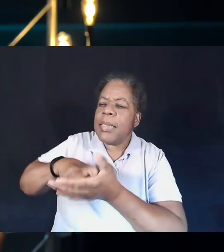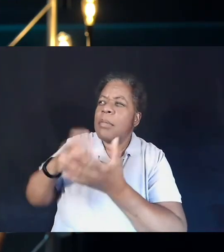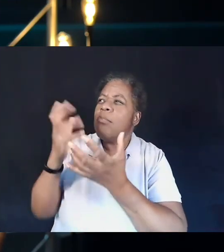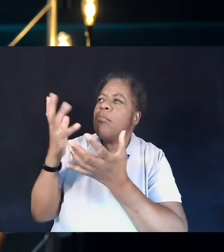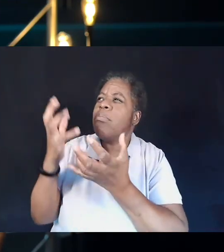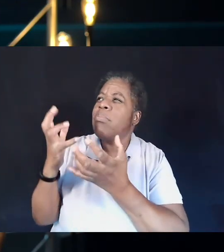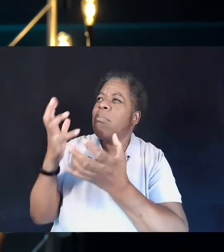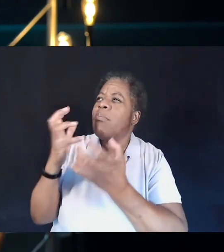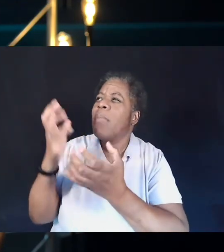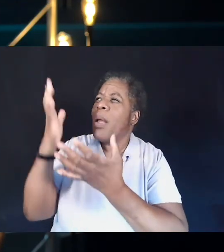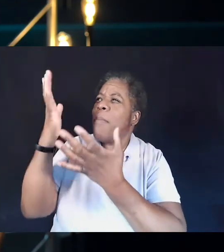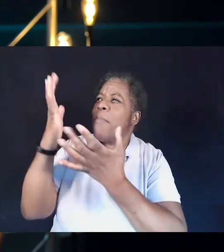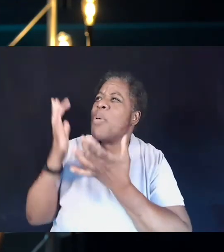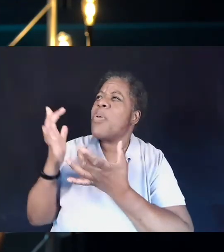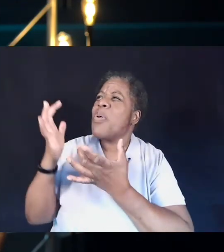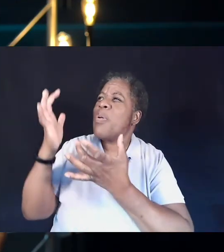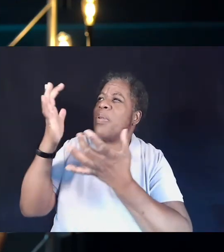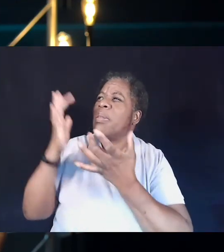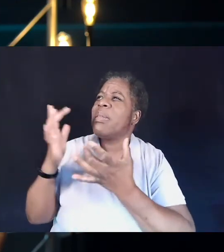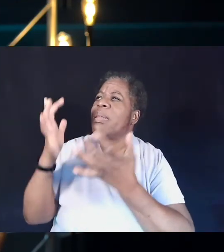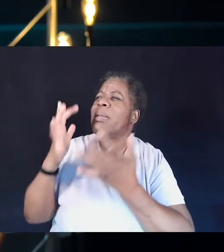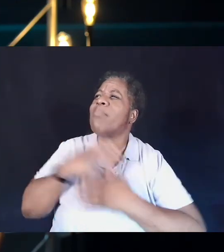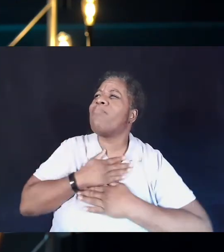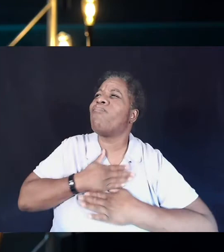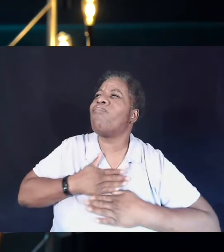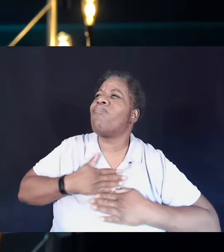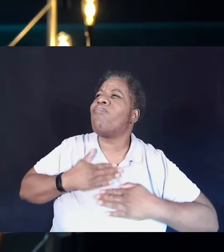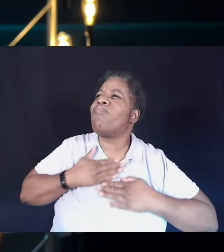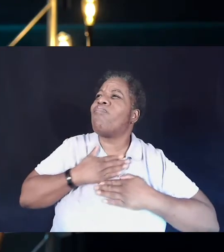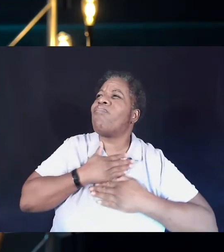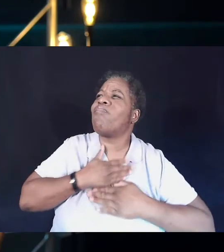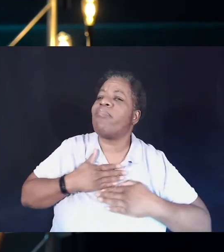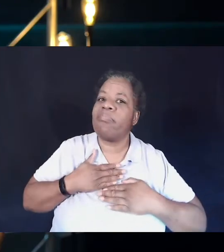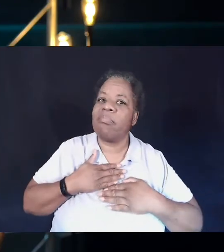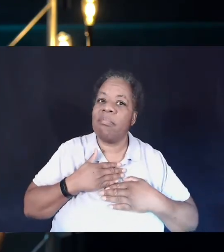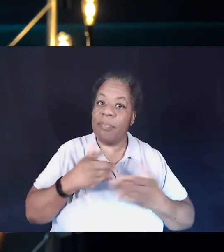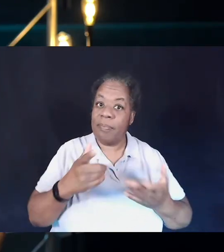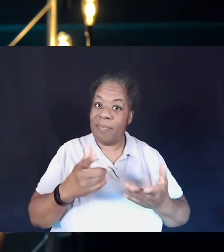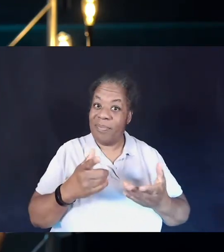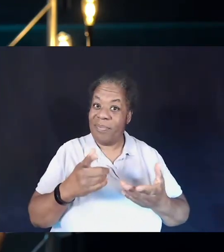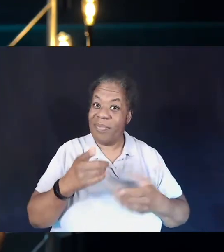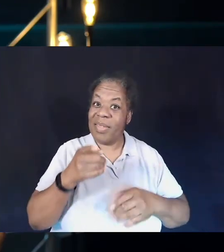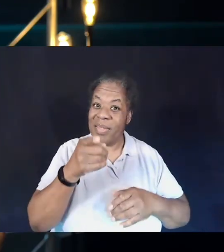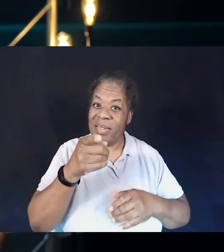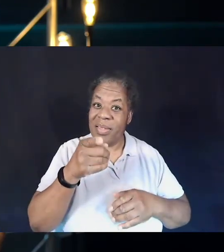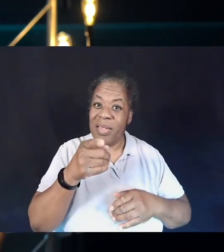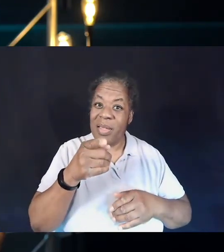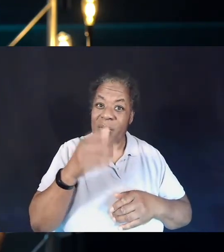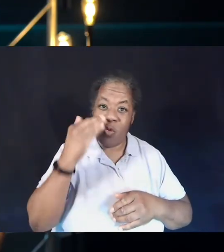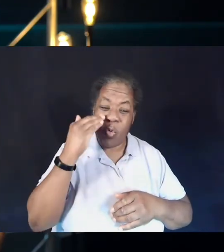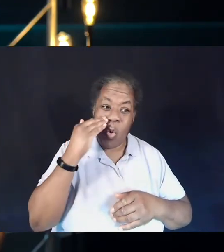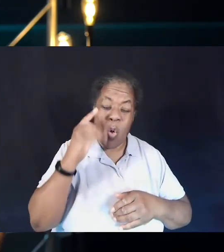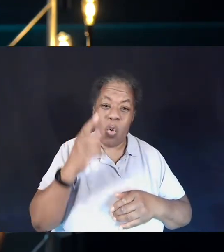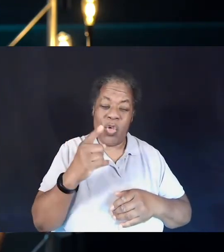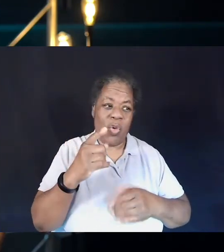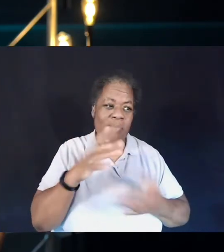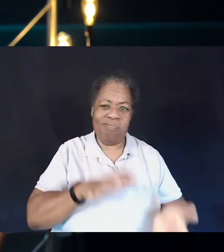this passage. Have you ever screwed up so badly you have begged someone for